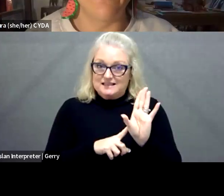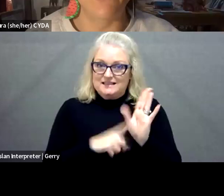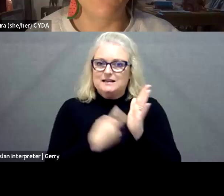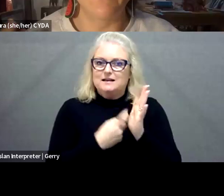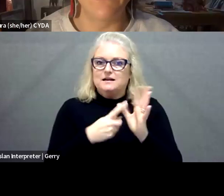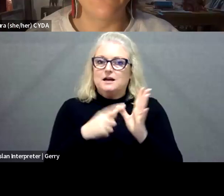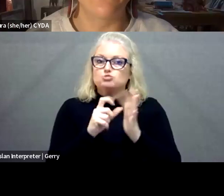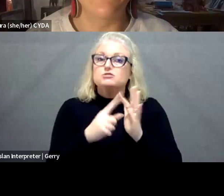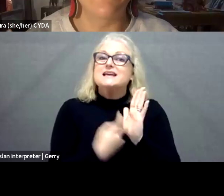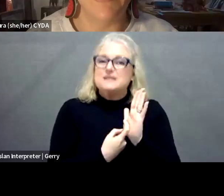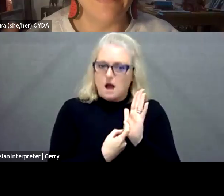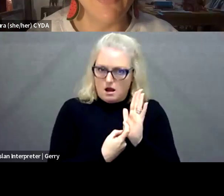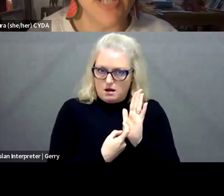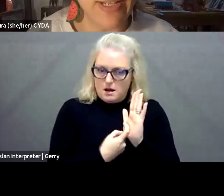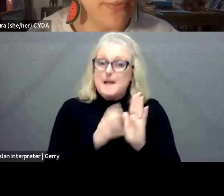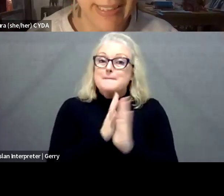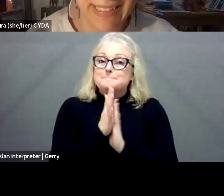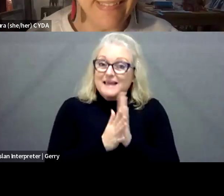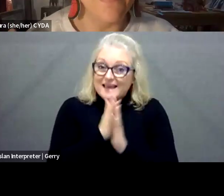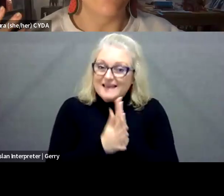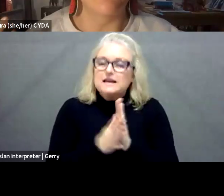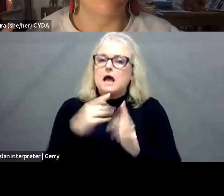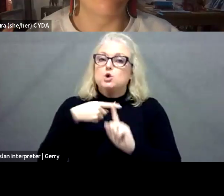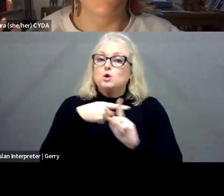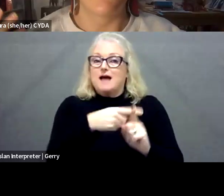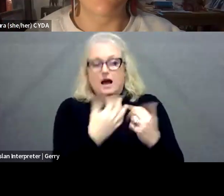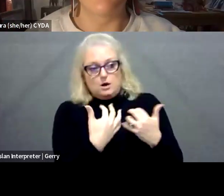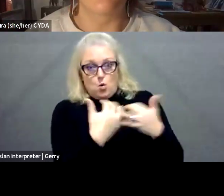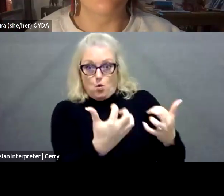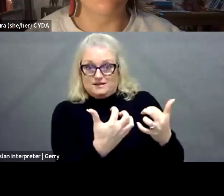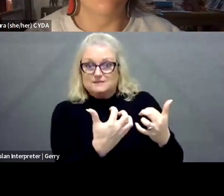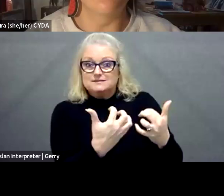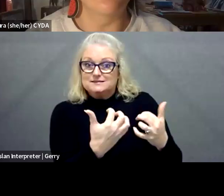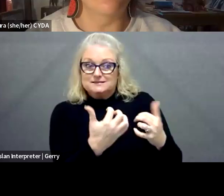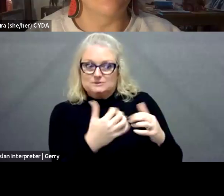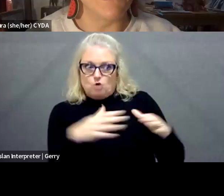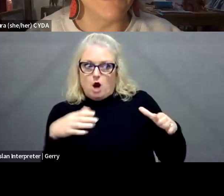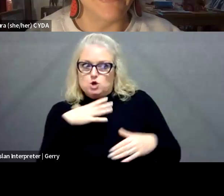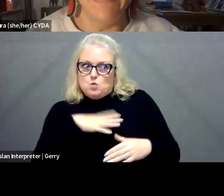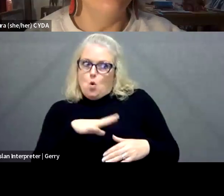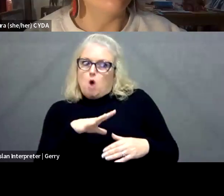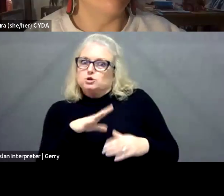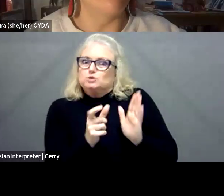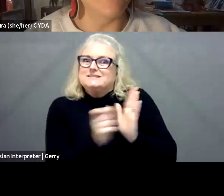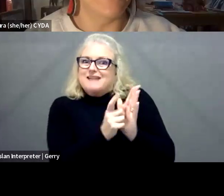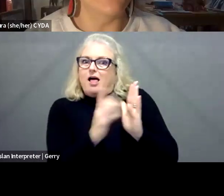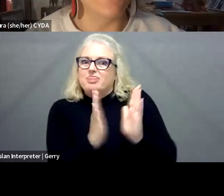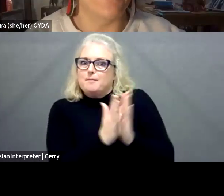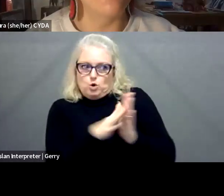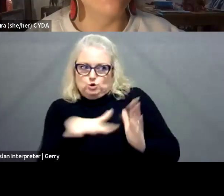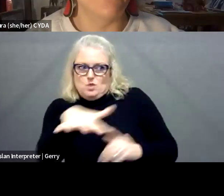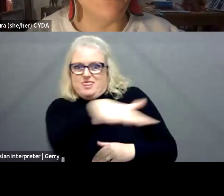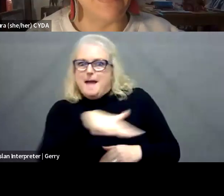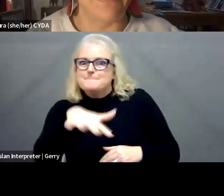is someone who is part of your target audience, but also in particular